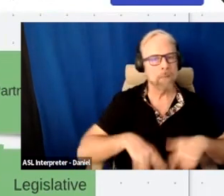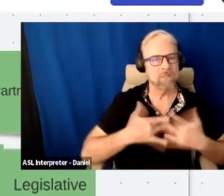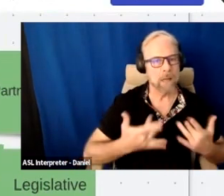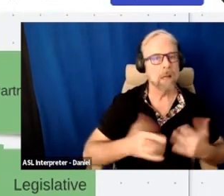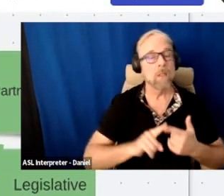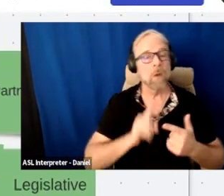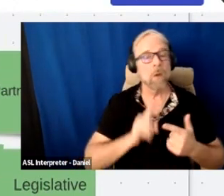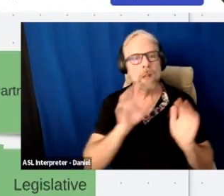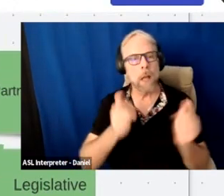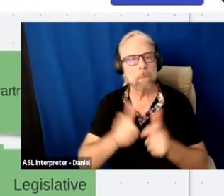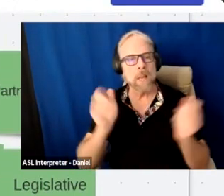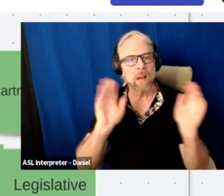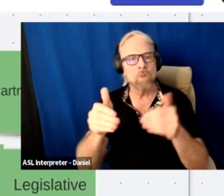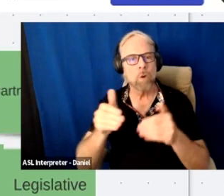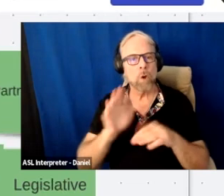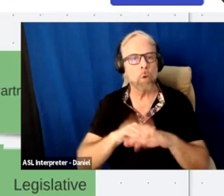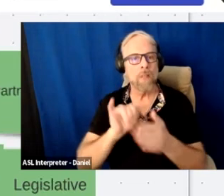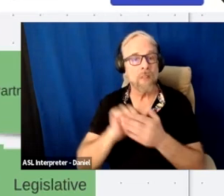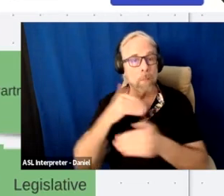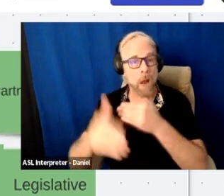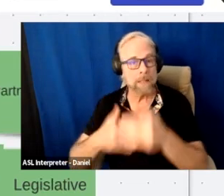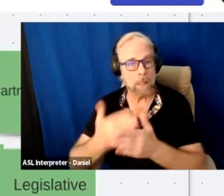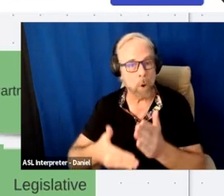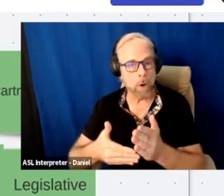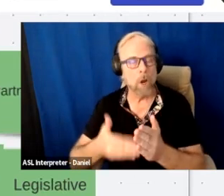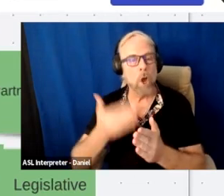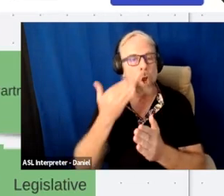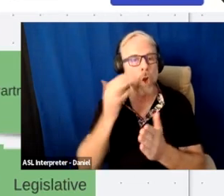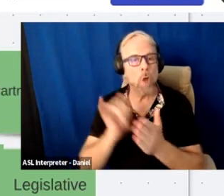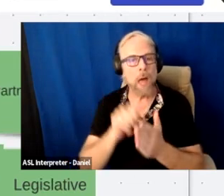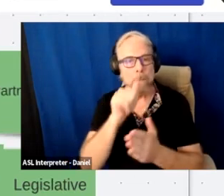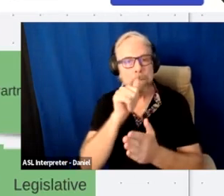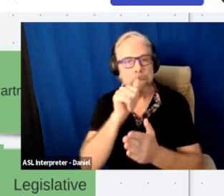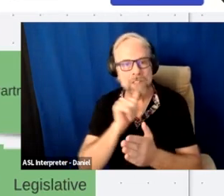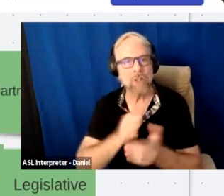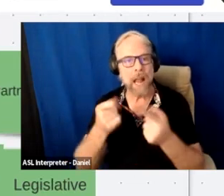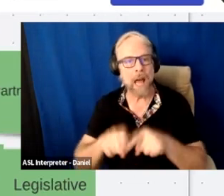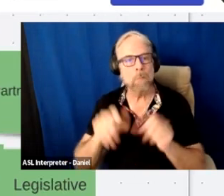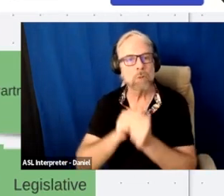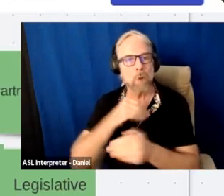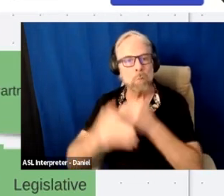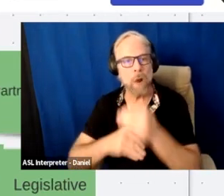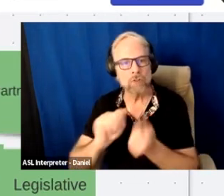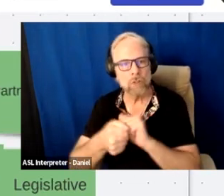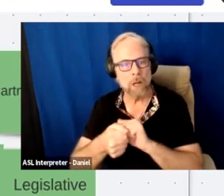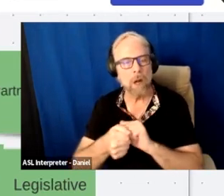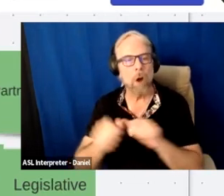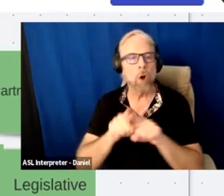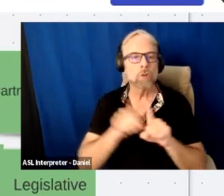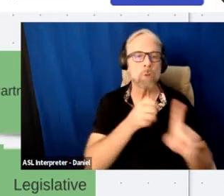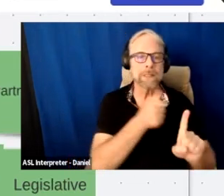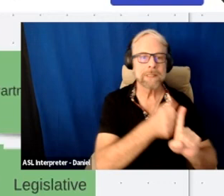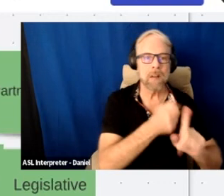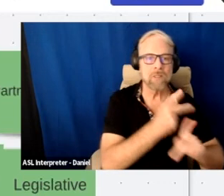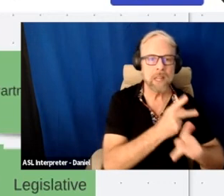focus on that process piece and knowing that patience comes with process change, and then also on the self-care piece, so we